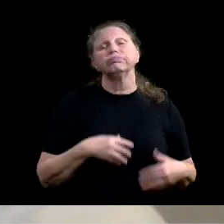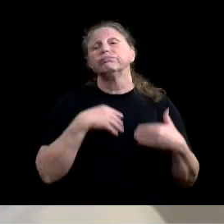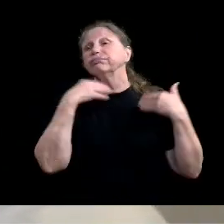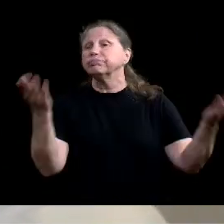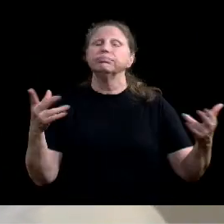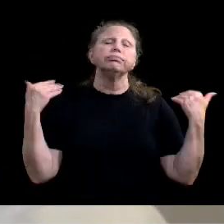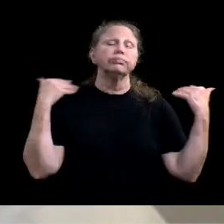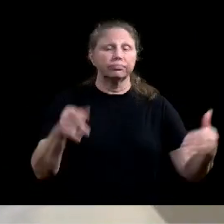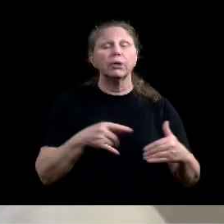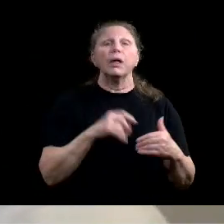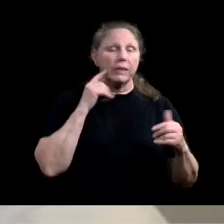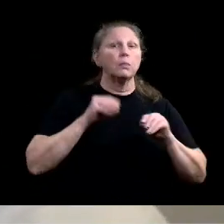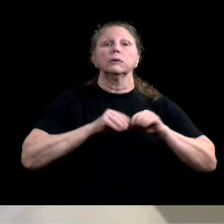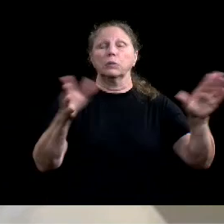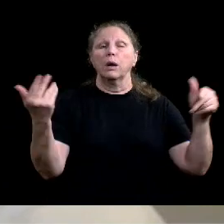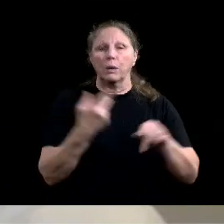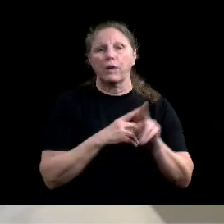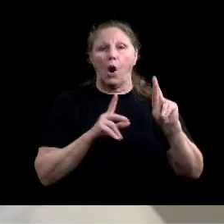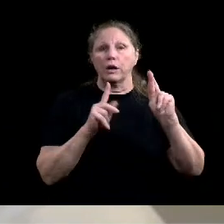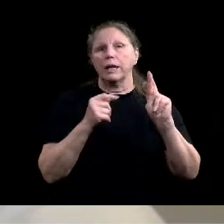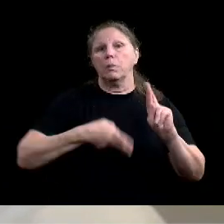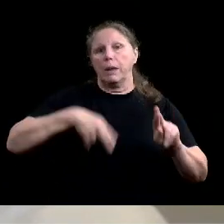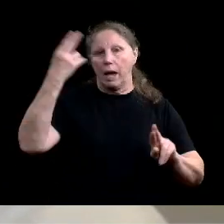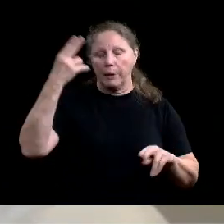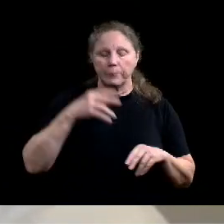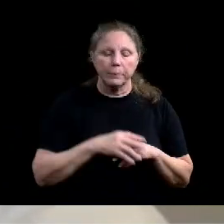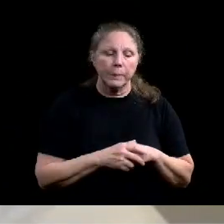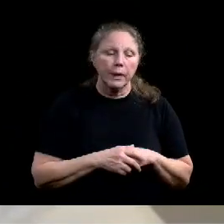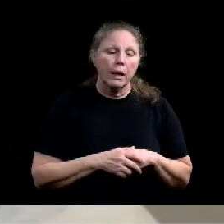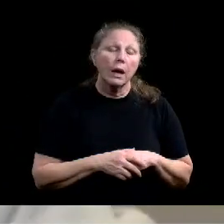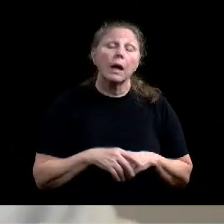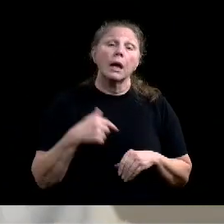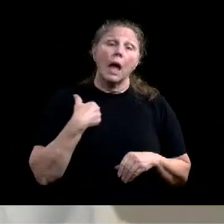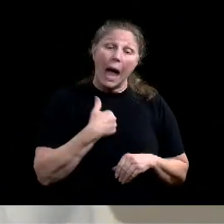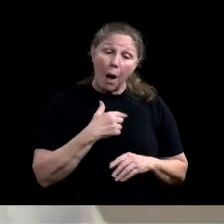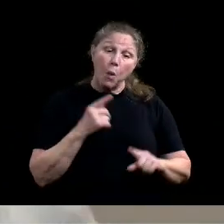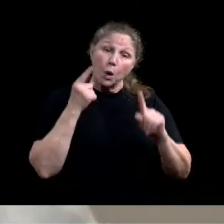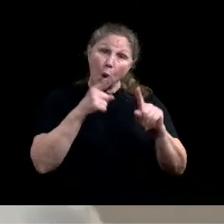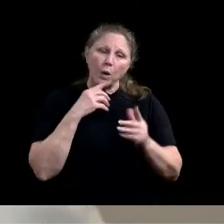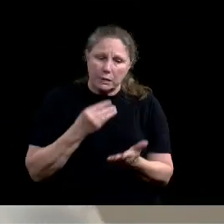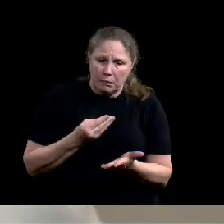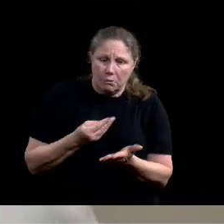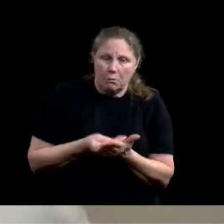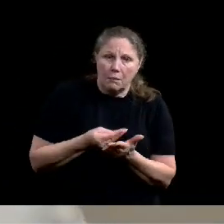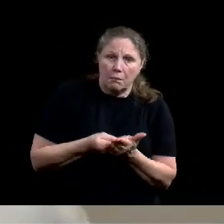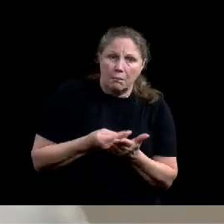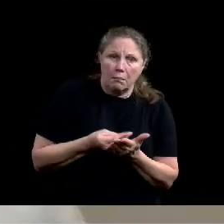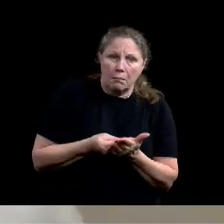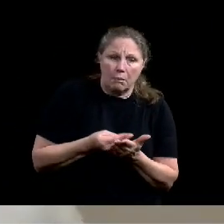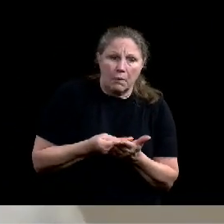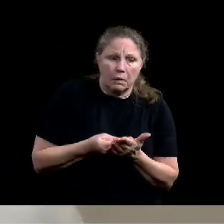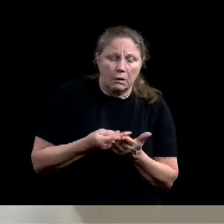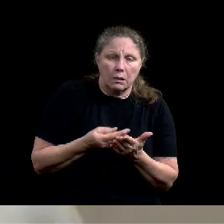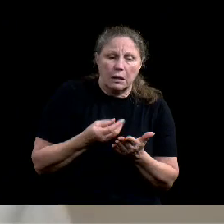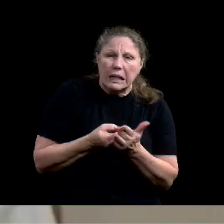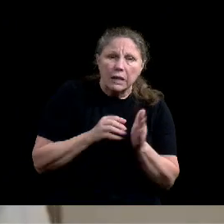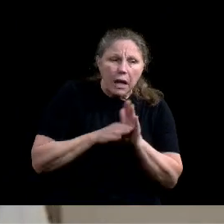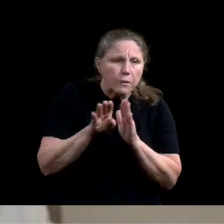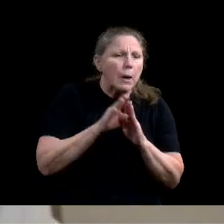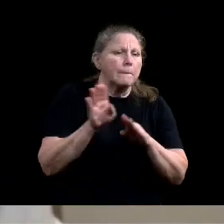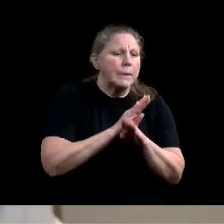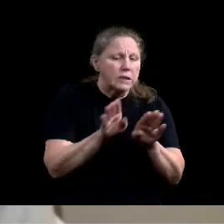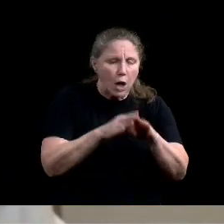economic prosperity and human safety, and I think it's certainly not lost on any of us